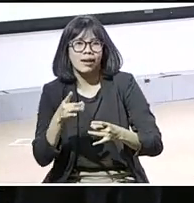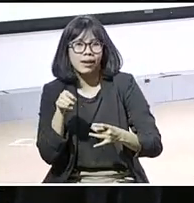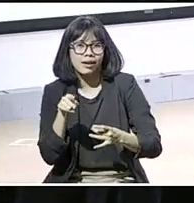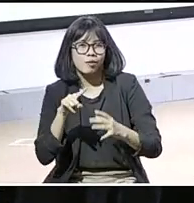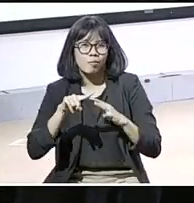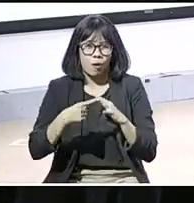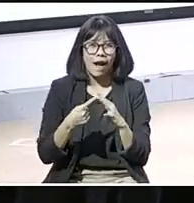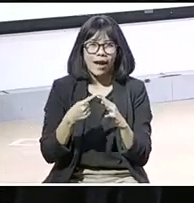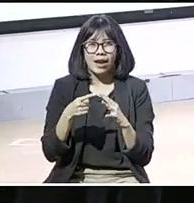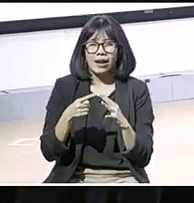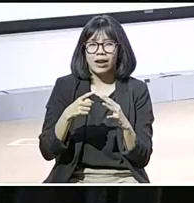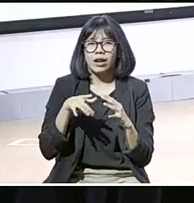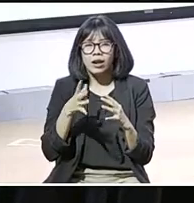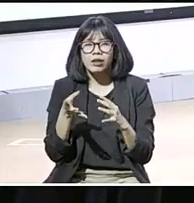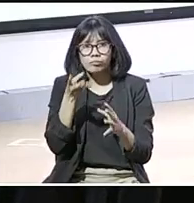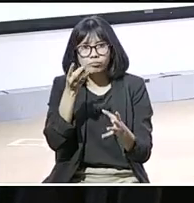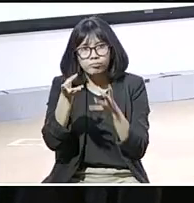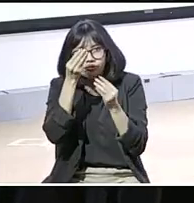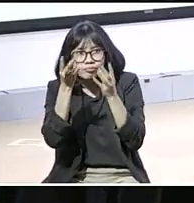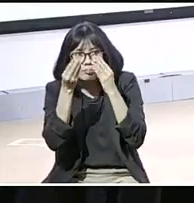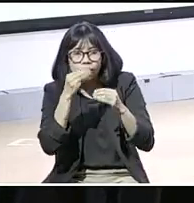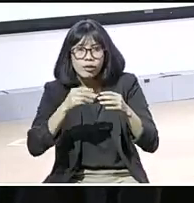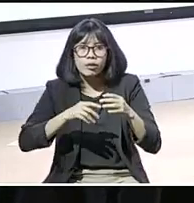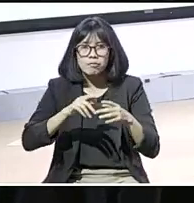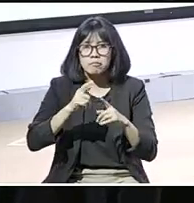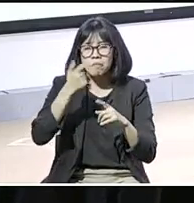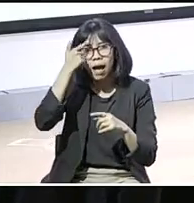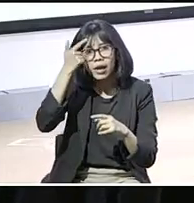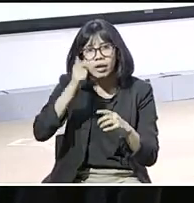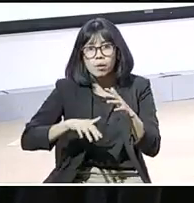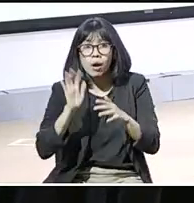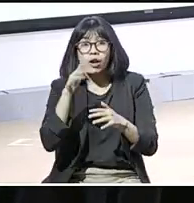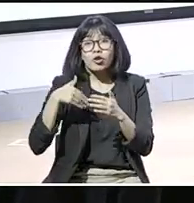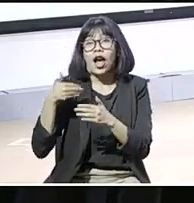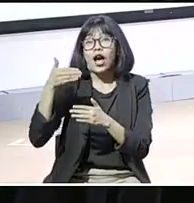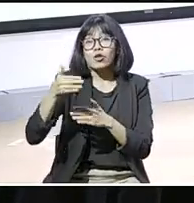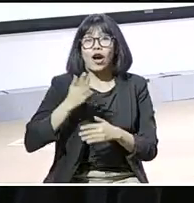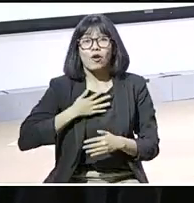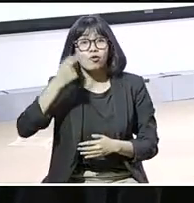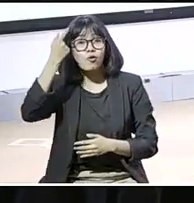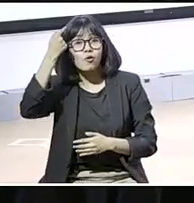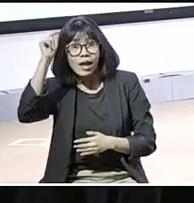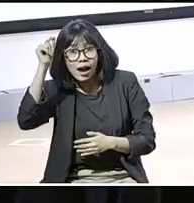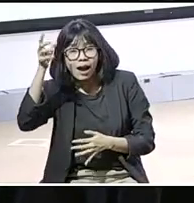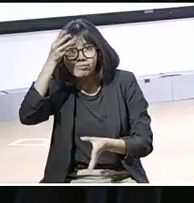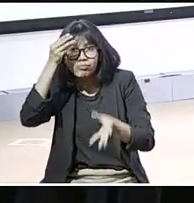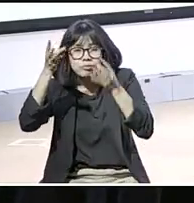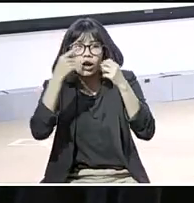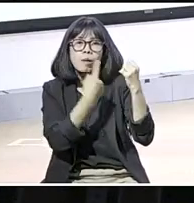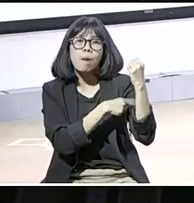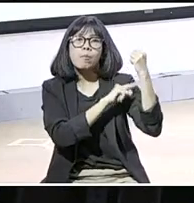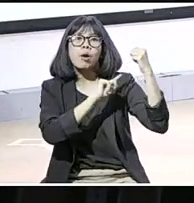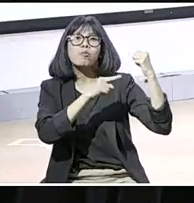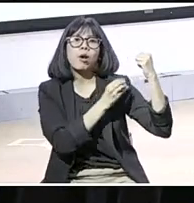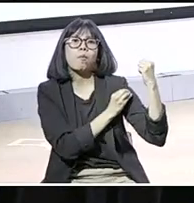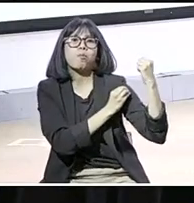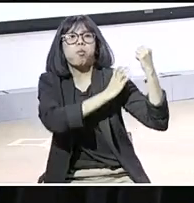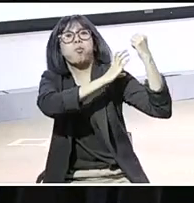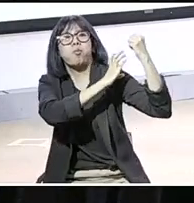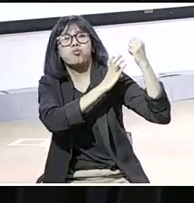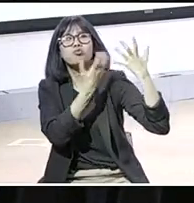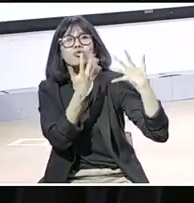I played baseball as well. And then when I got to college, my skill set kept improving,